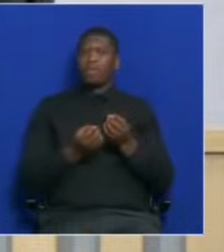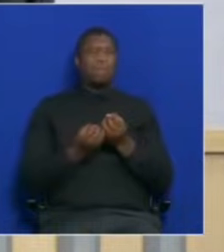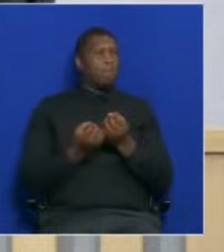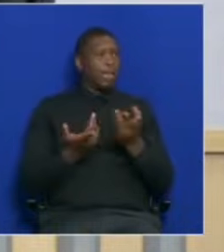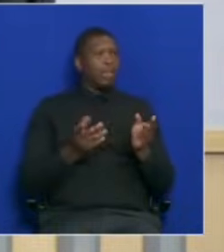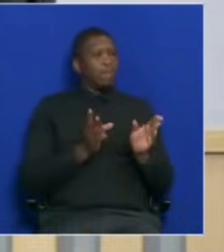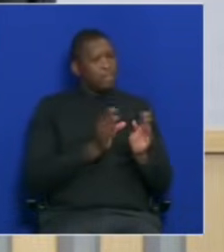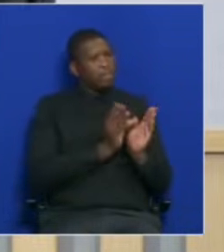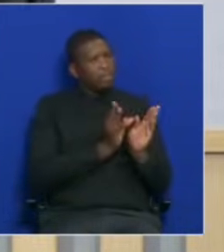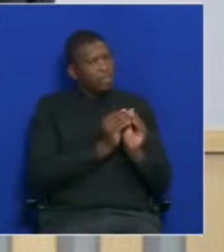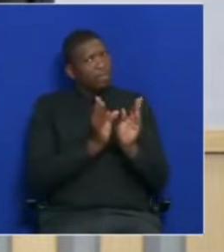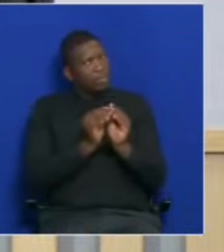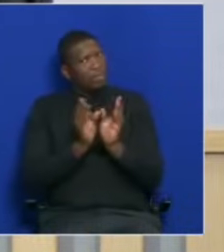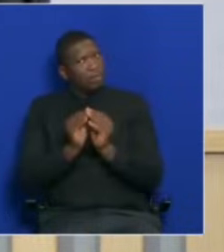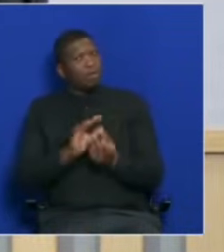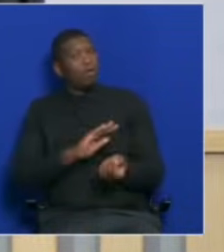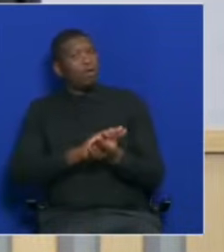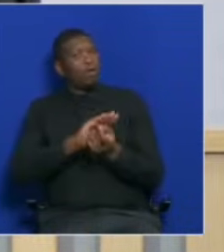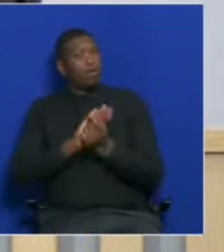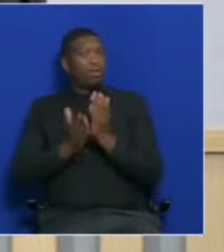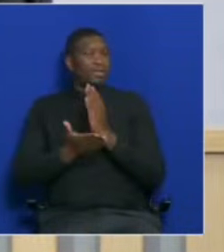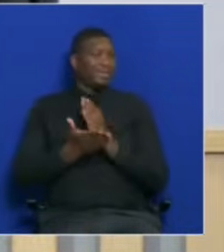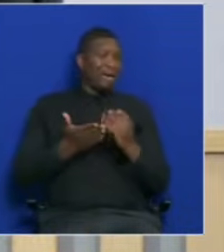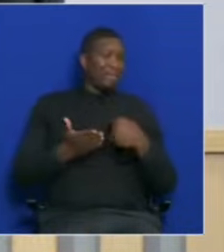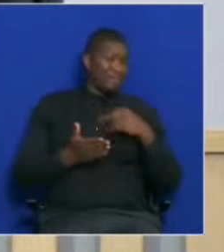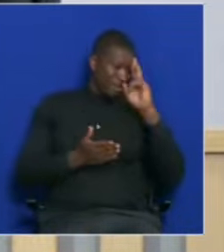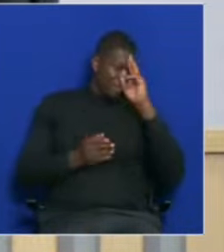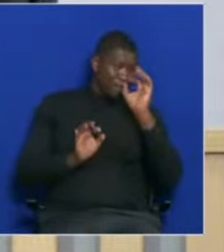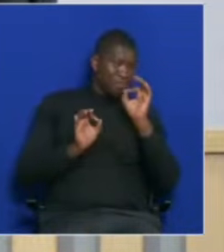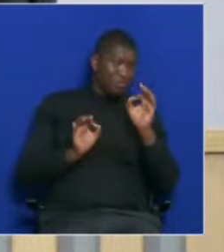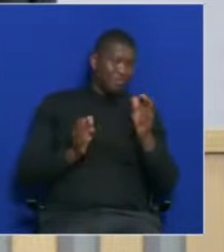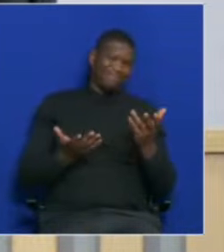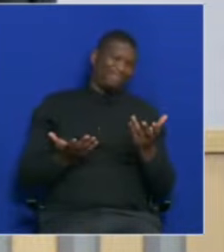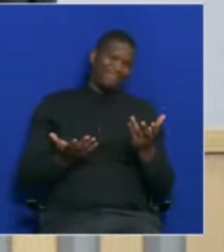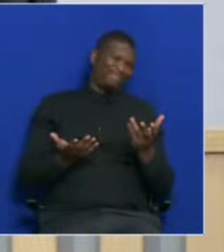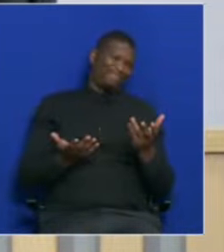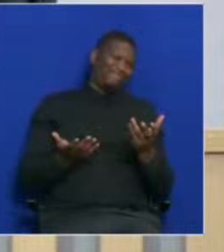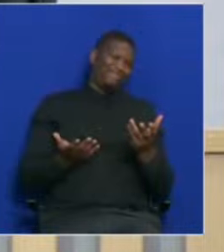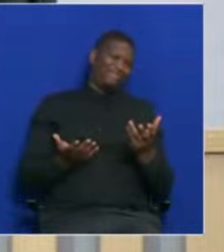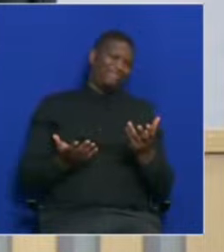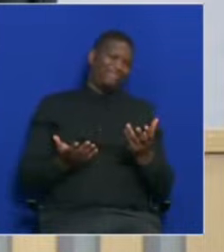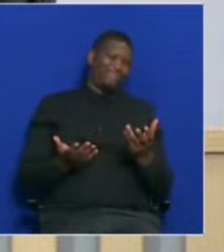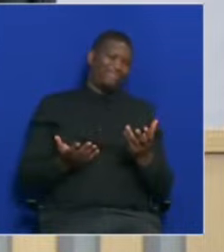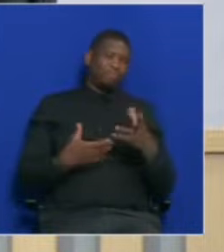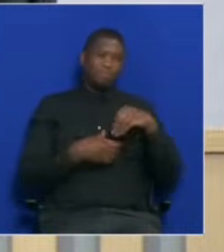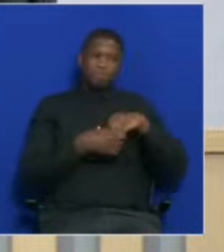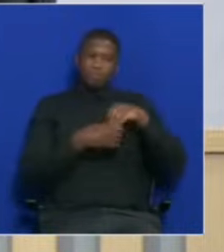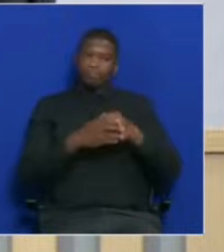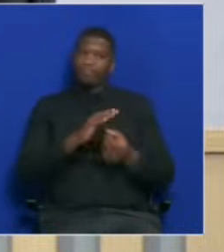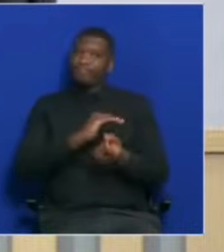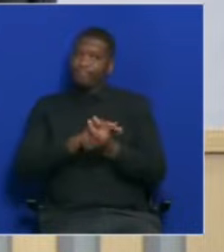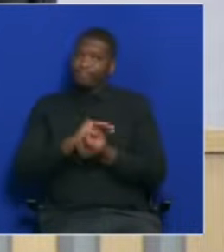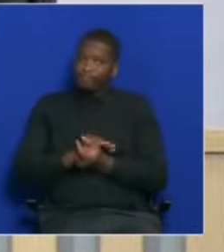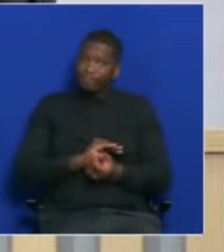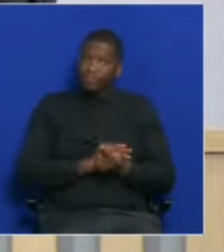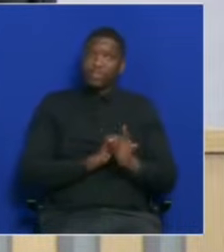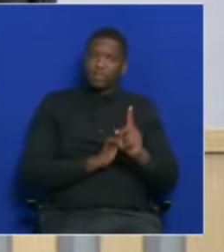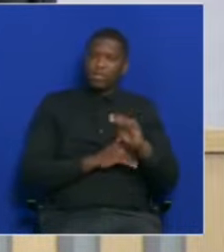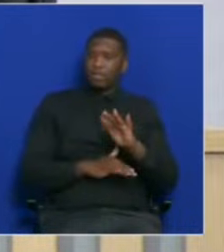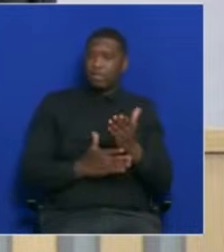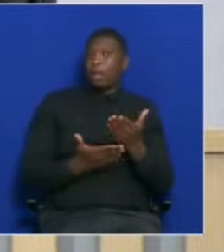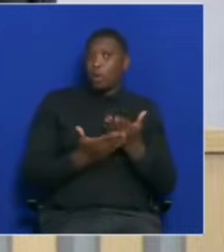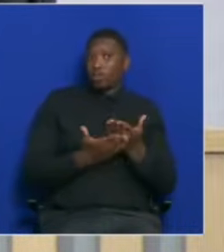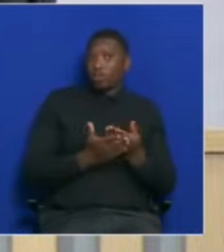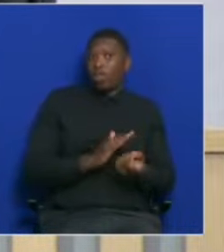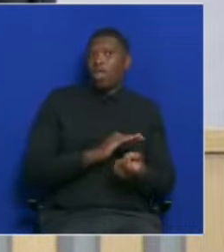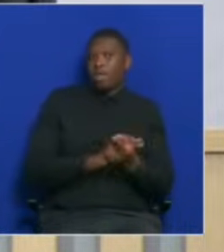some of which I can't remember the contents thereof, but it's possible that there was such